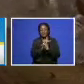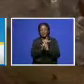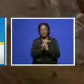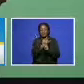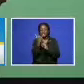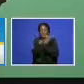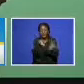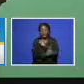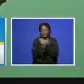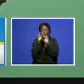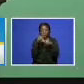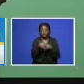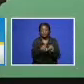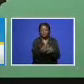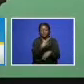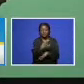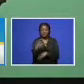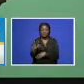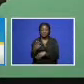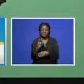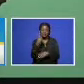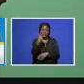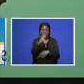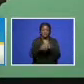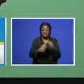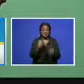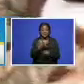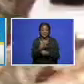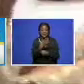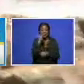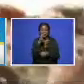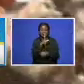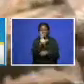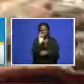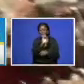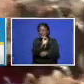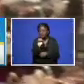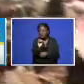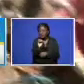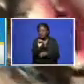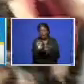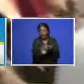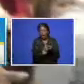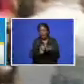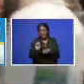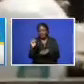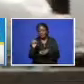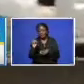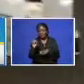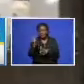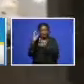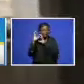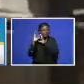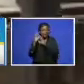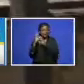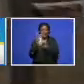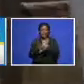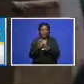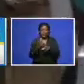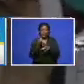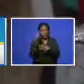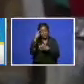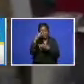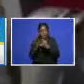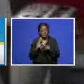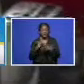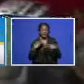resources. Next year, there will be zero export of conch. We do not believe that we have the